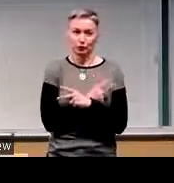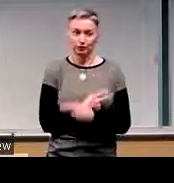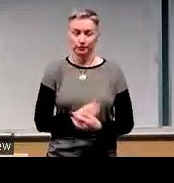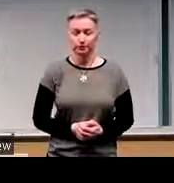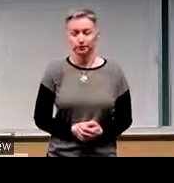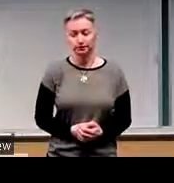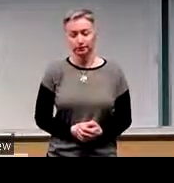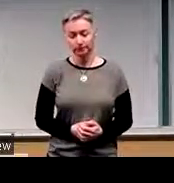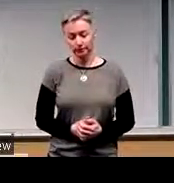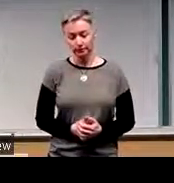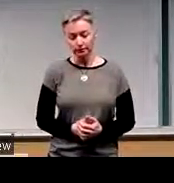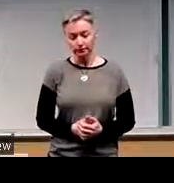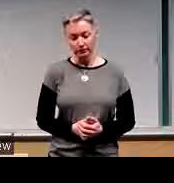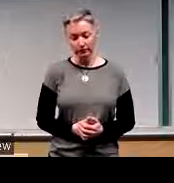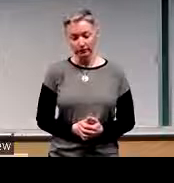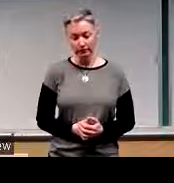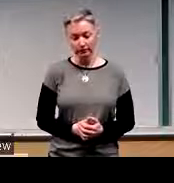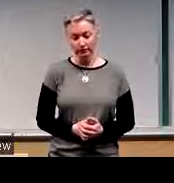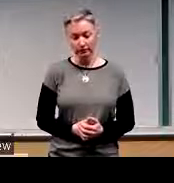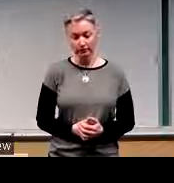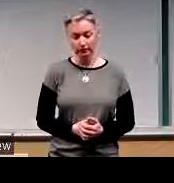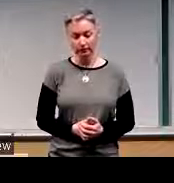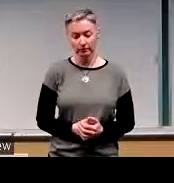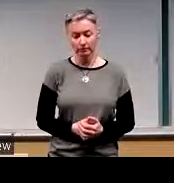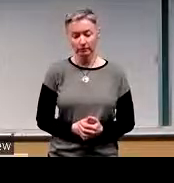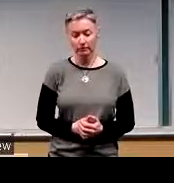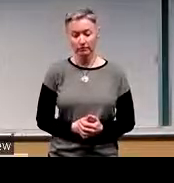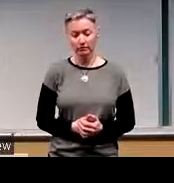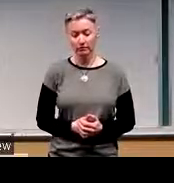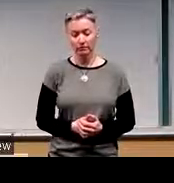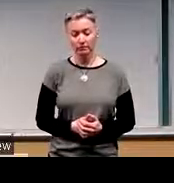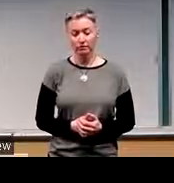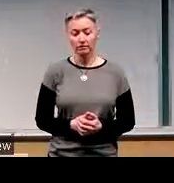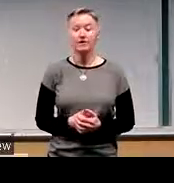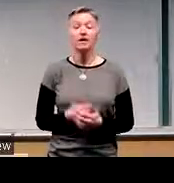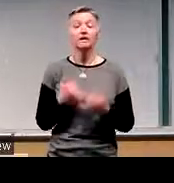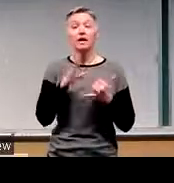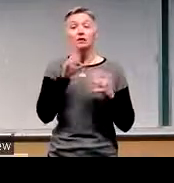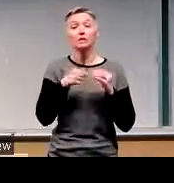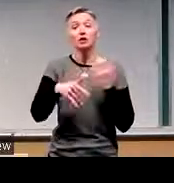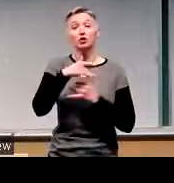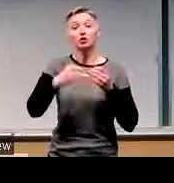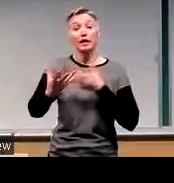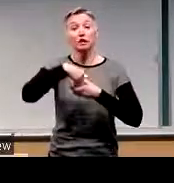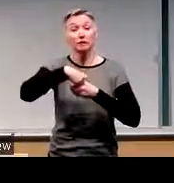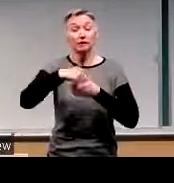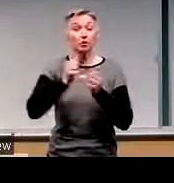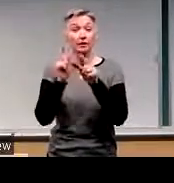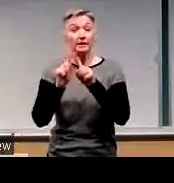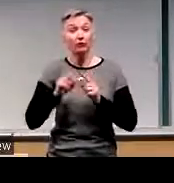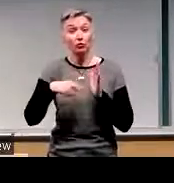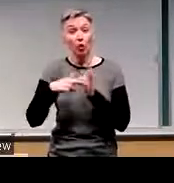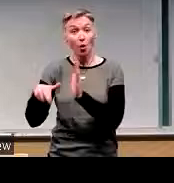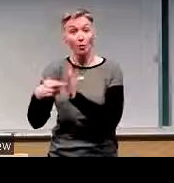Now, looking at social engagement across a few different relationship roles, we have here in-person